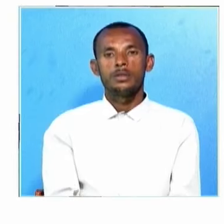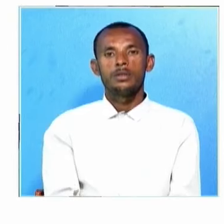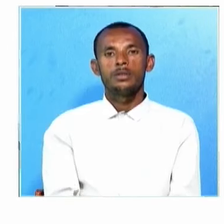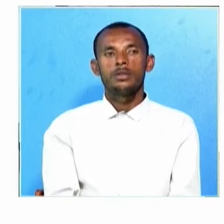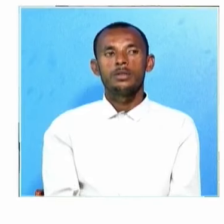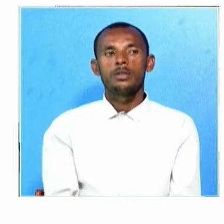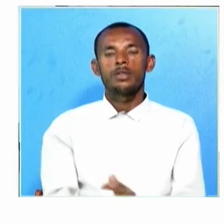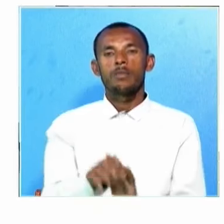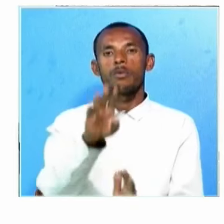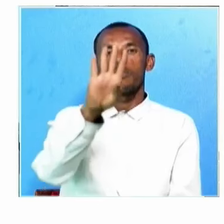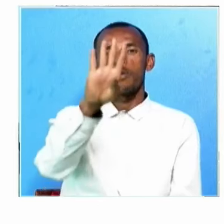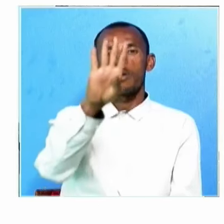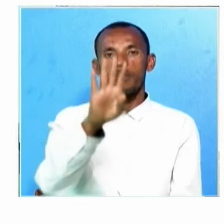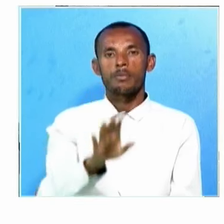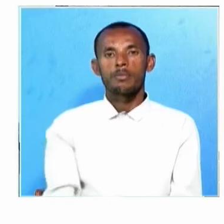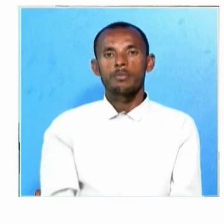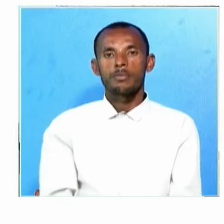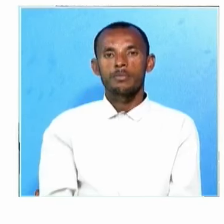Example 4.